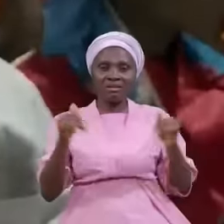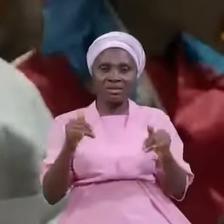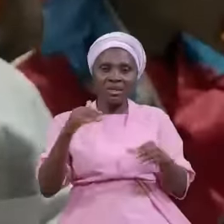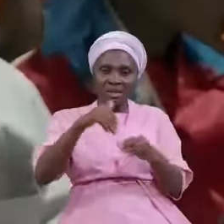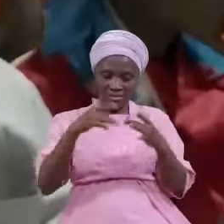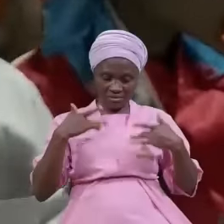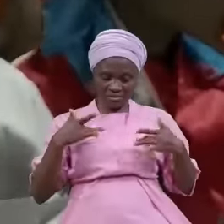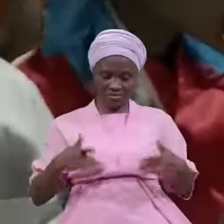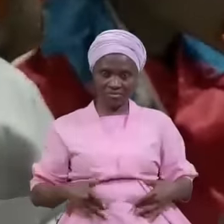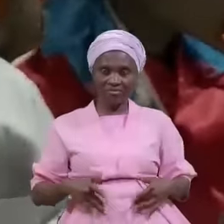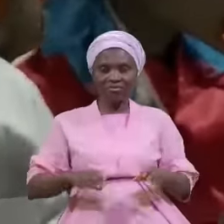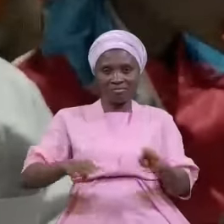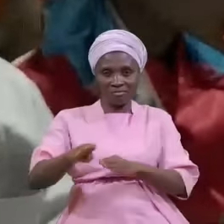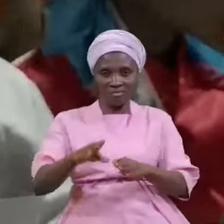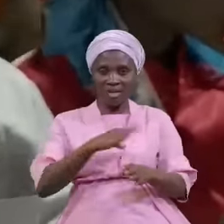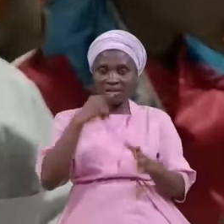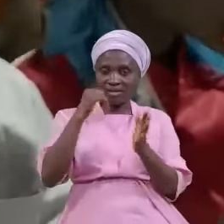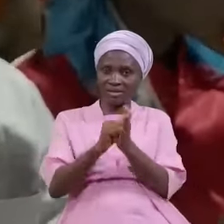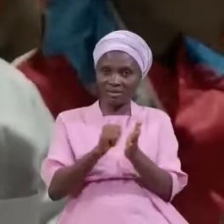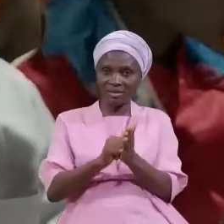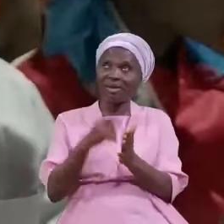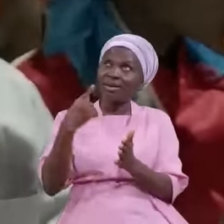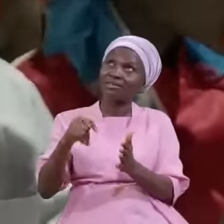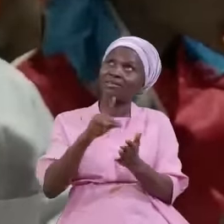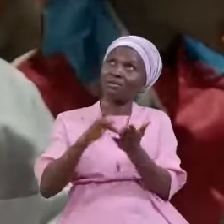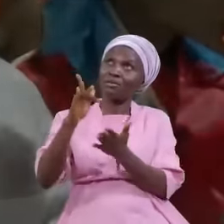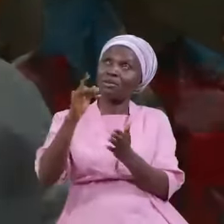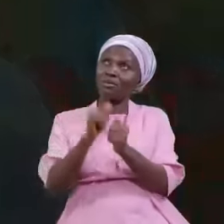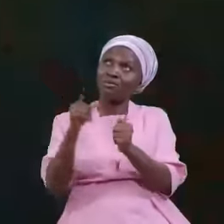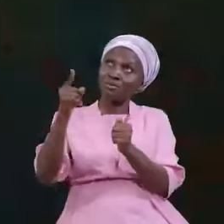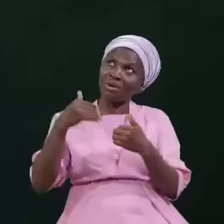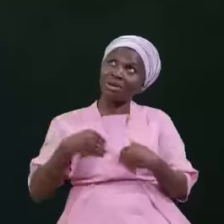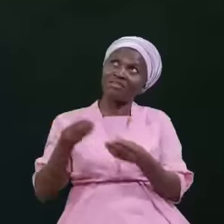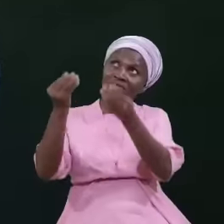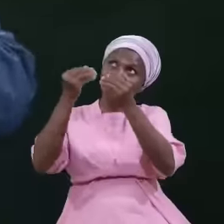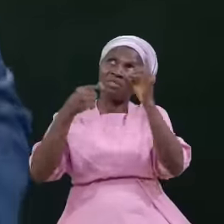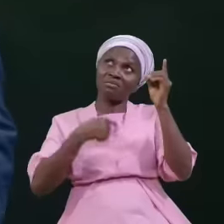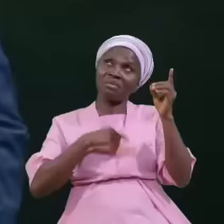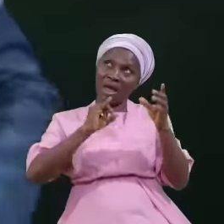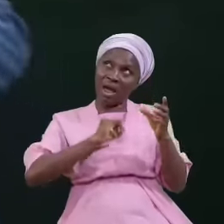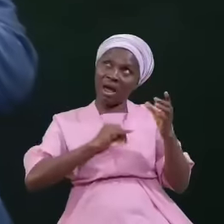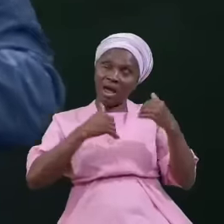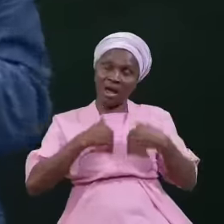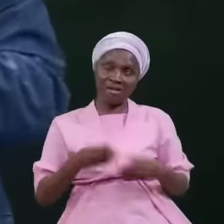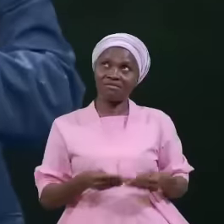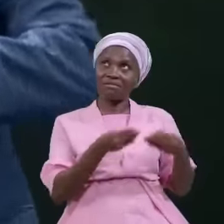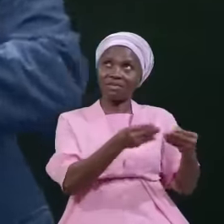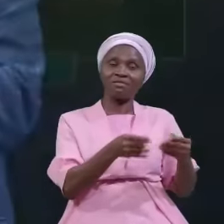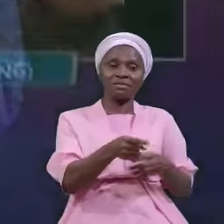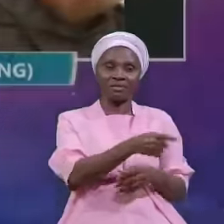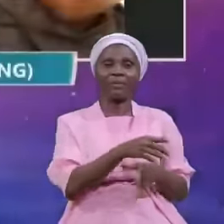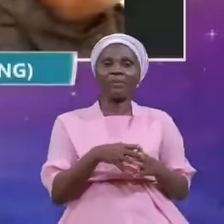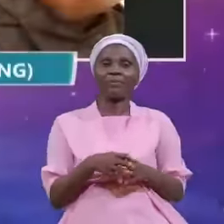the glory which thou givest me, I have given them, that